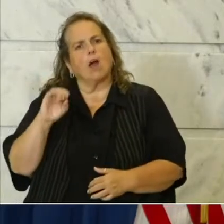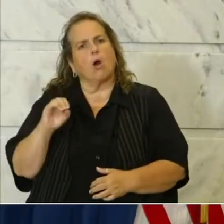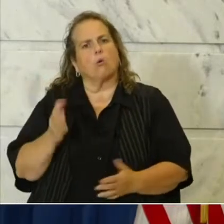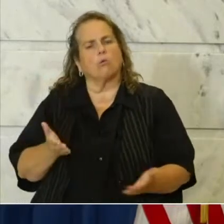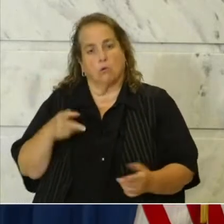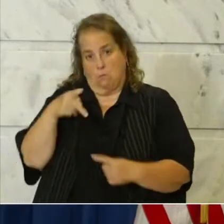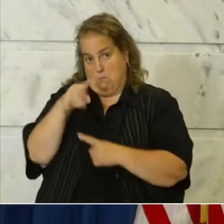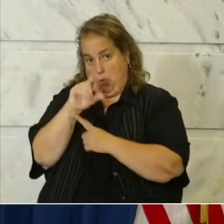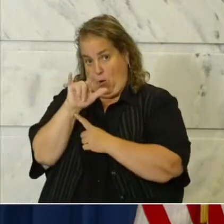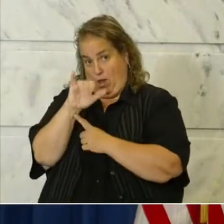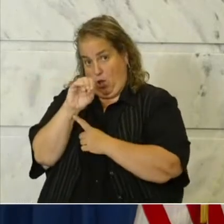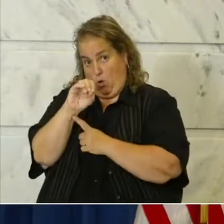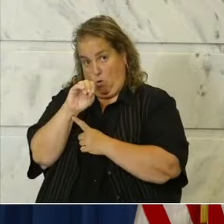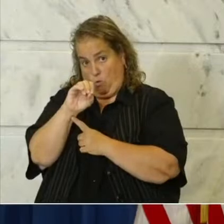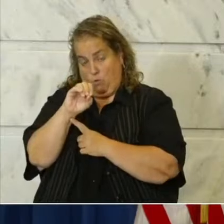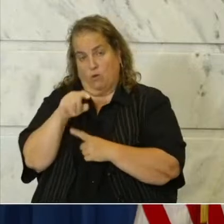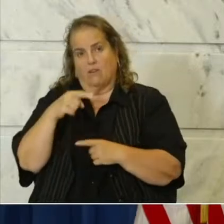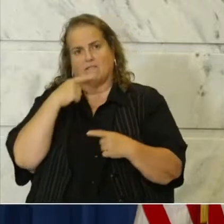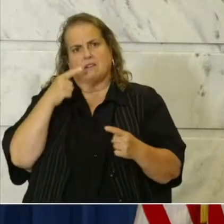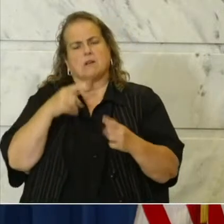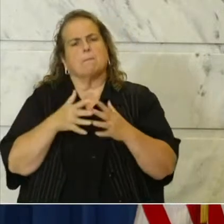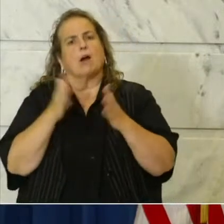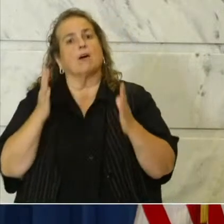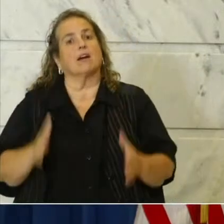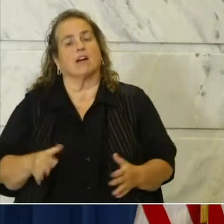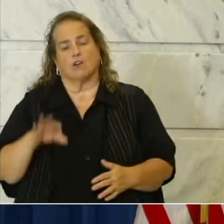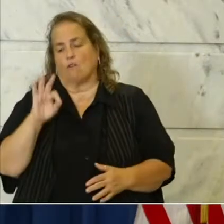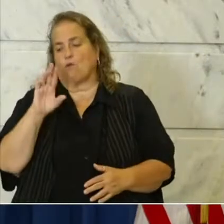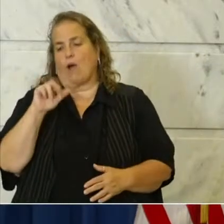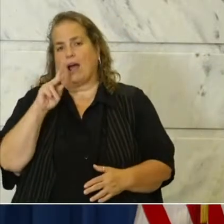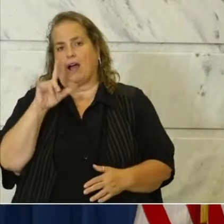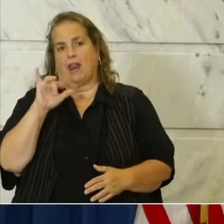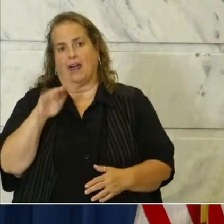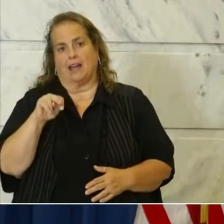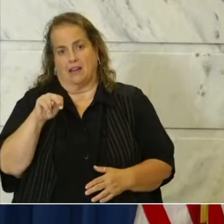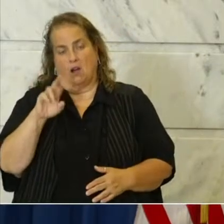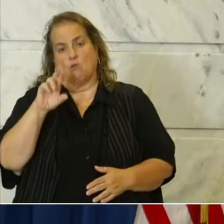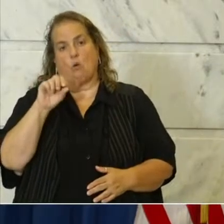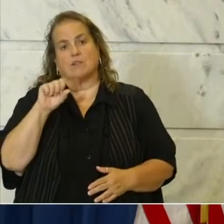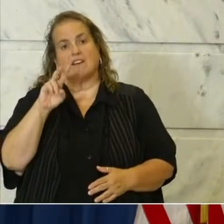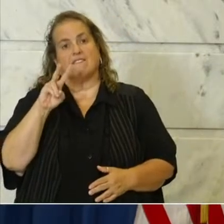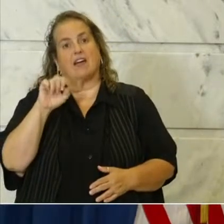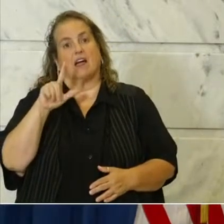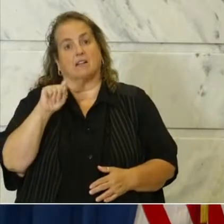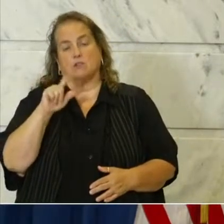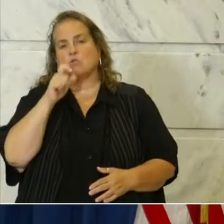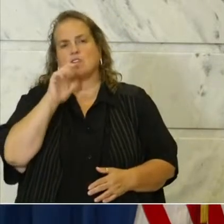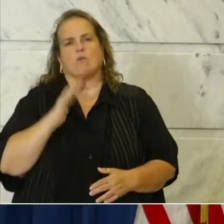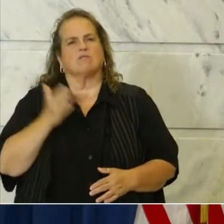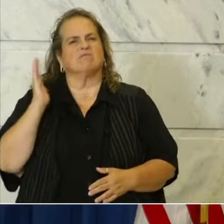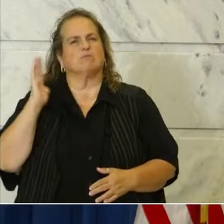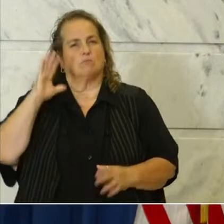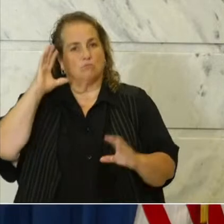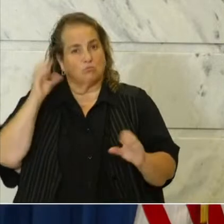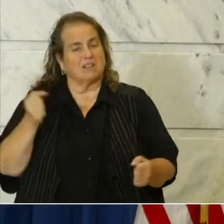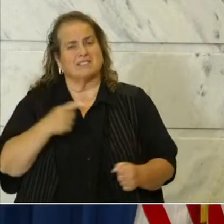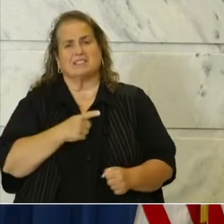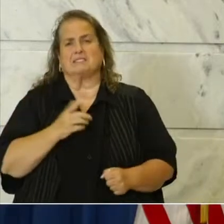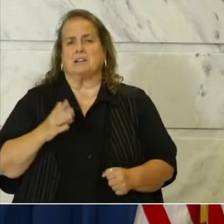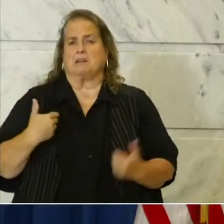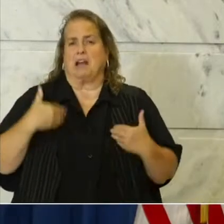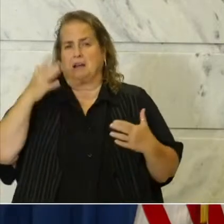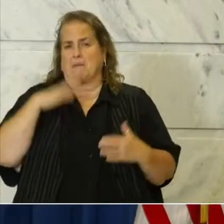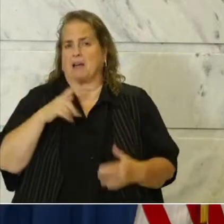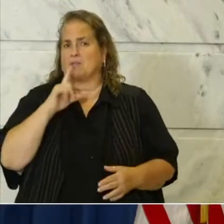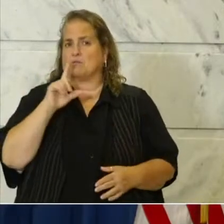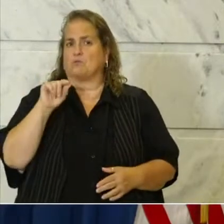And polio, and a famous American would be Franklin Delano Roosevelt, one of our former presidents, who was a vibrant young man in his 20s